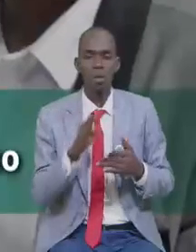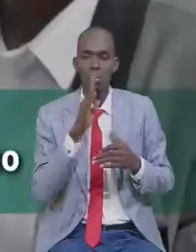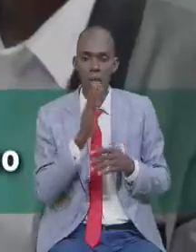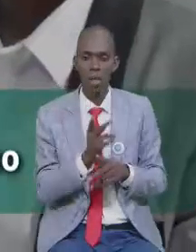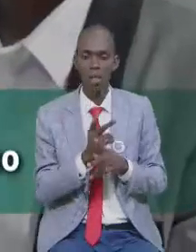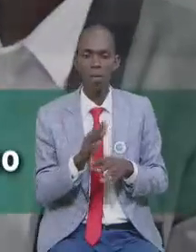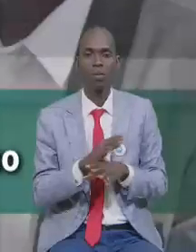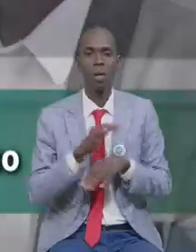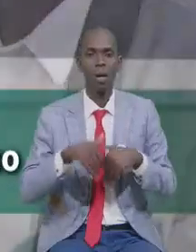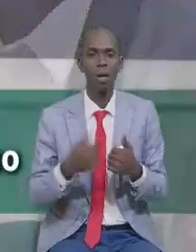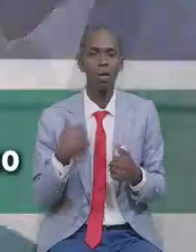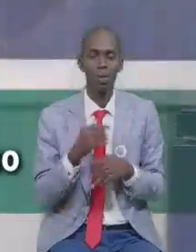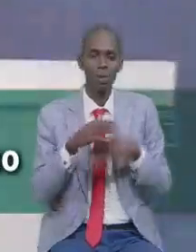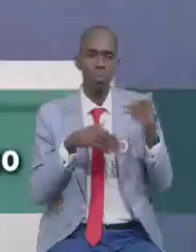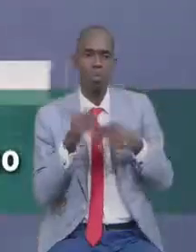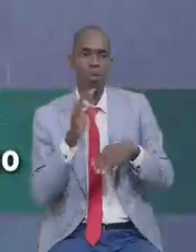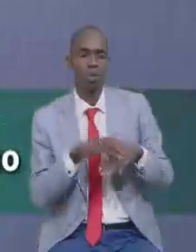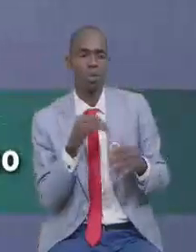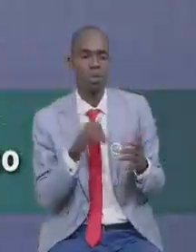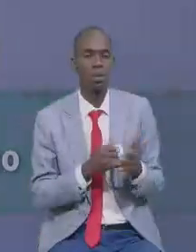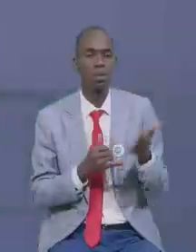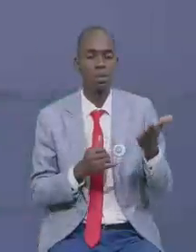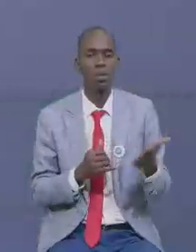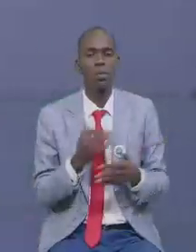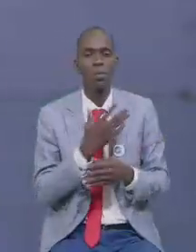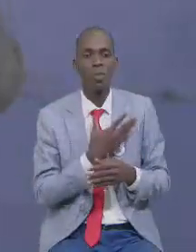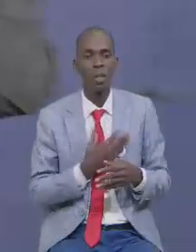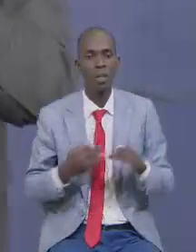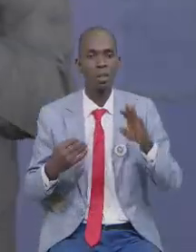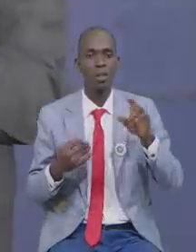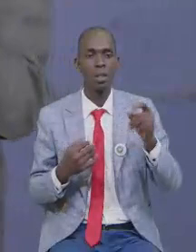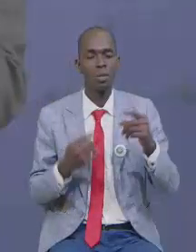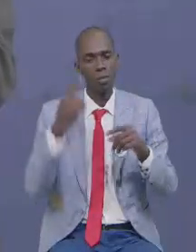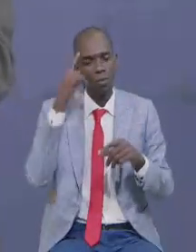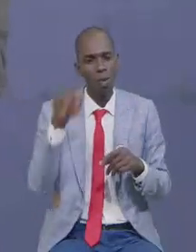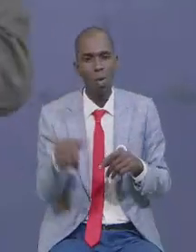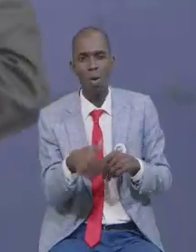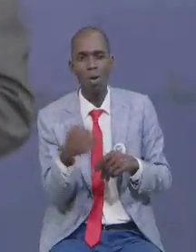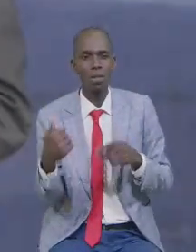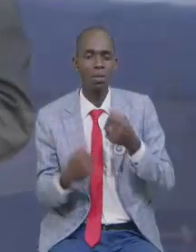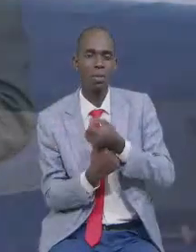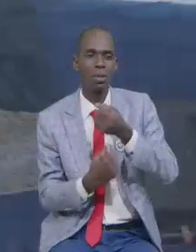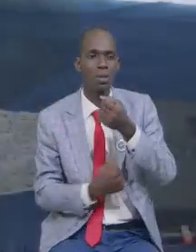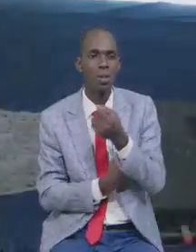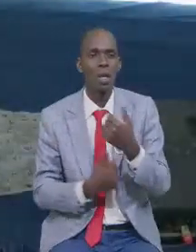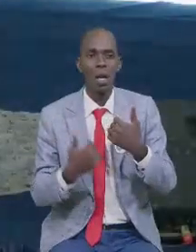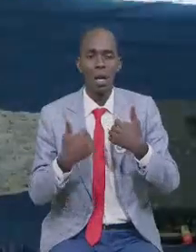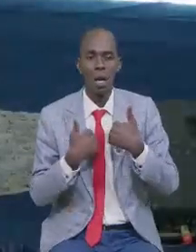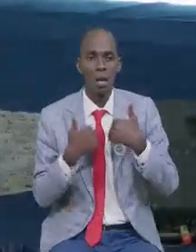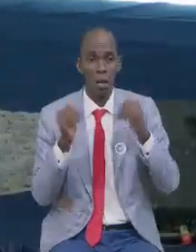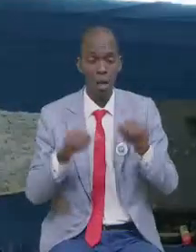buildeth thereupon. In verse 11, for other foundation can no man lay.